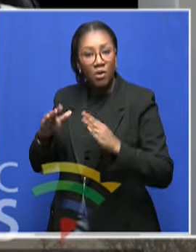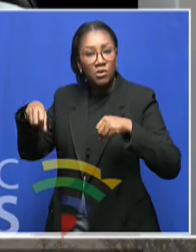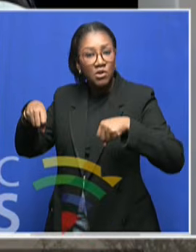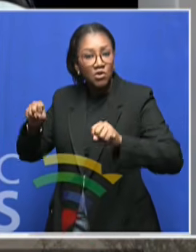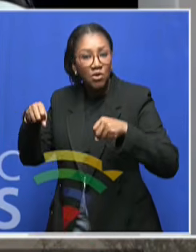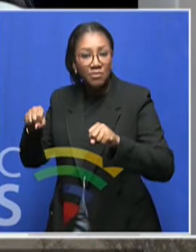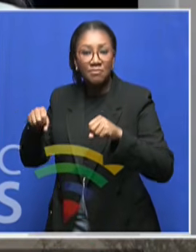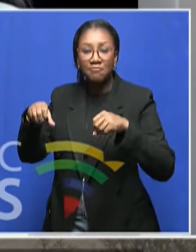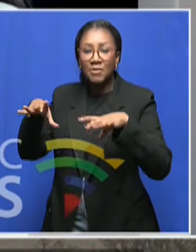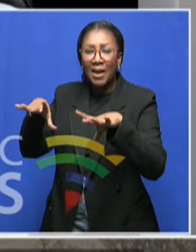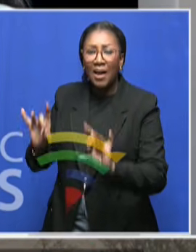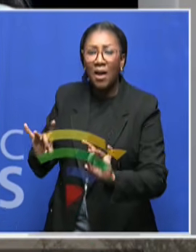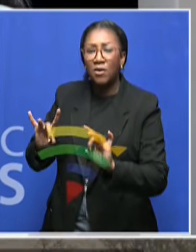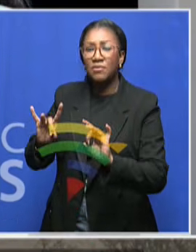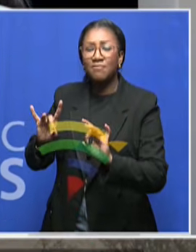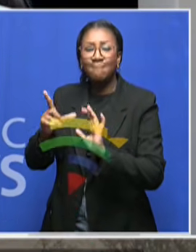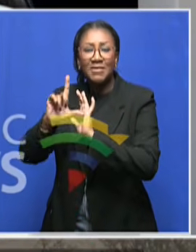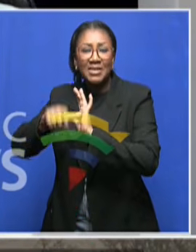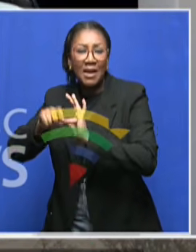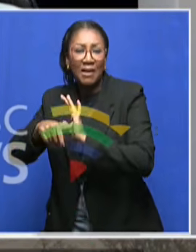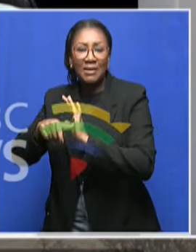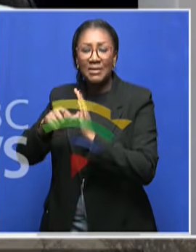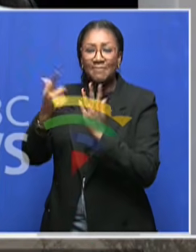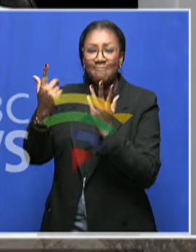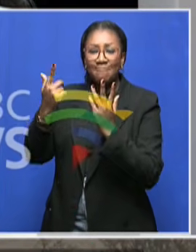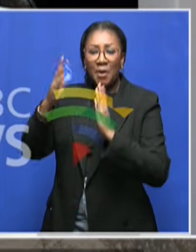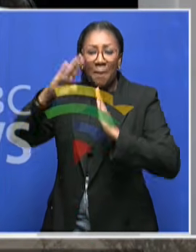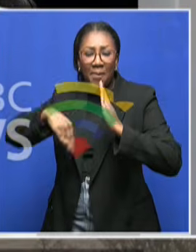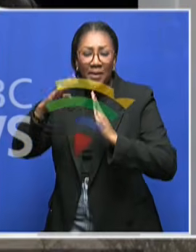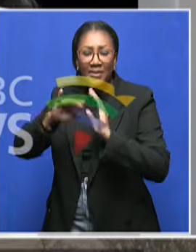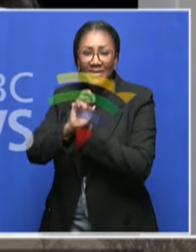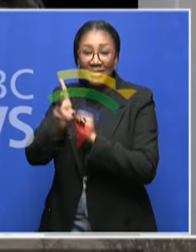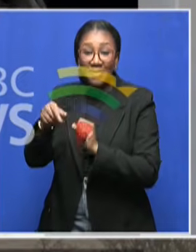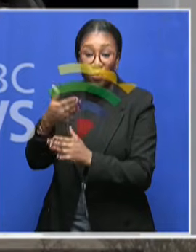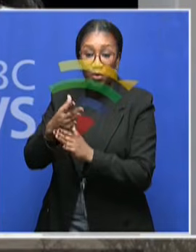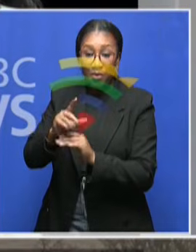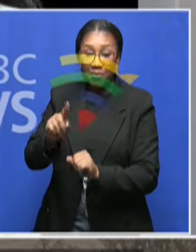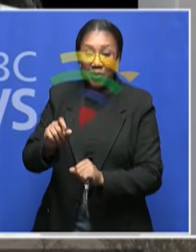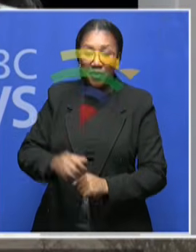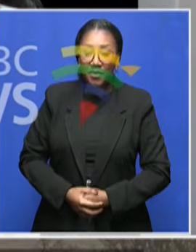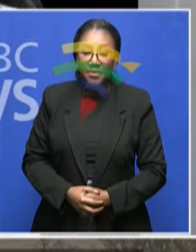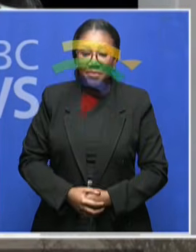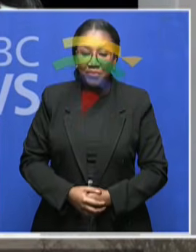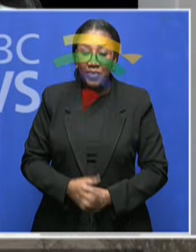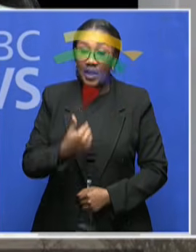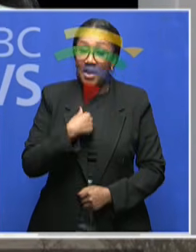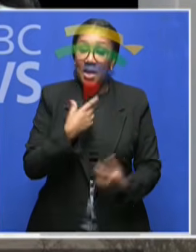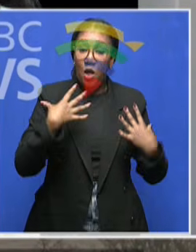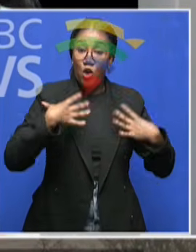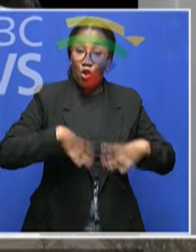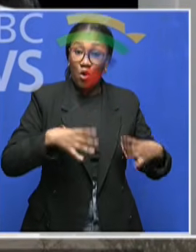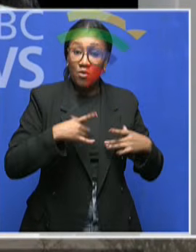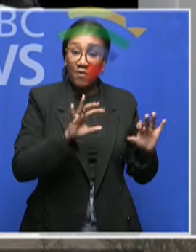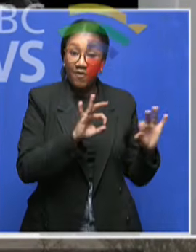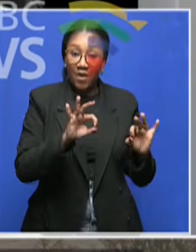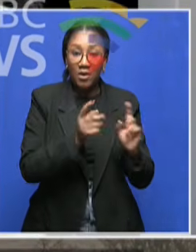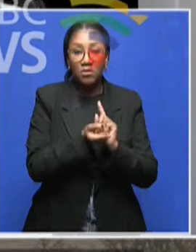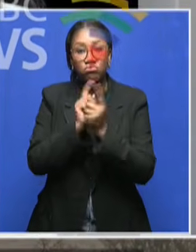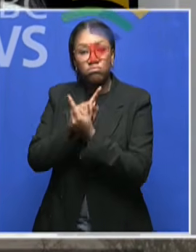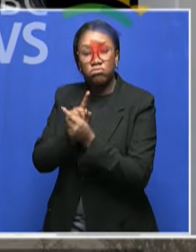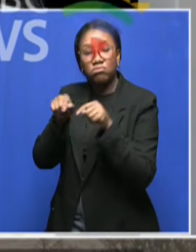right time. But please tell us a little bit more. Yeah, so I mean, it was a seamless transition from fashion to interior